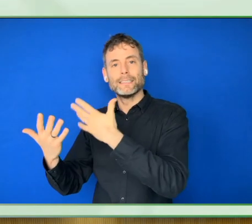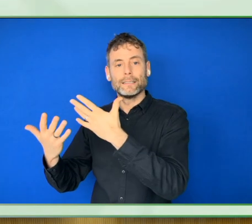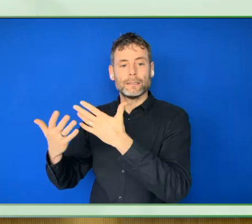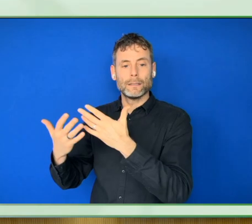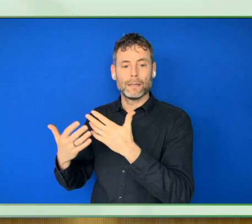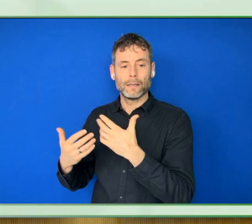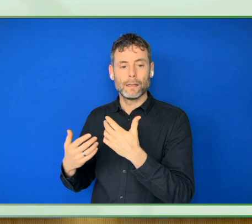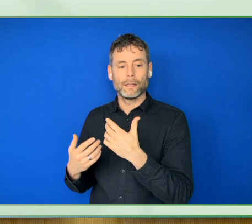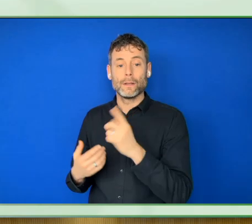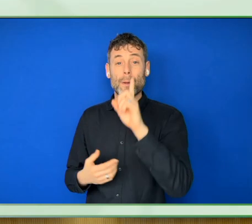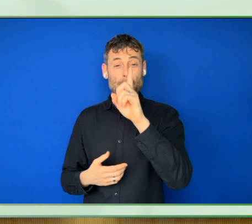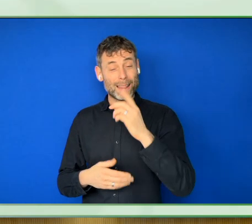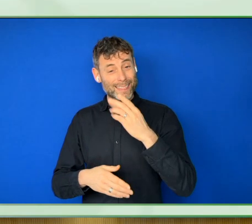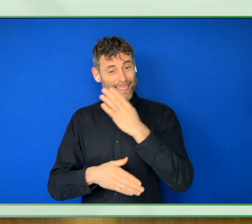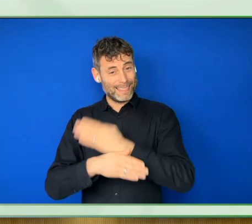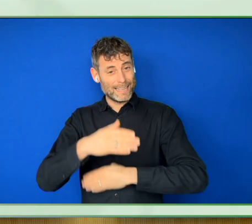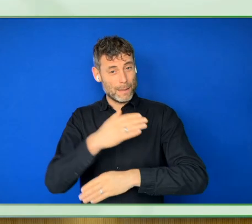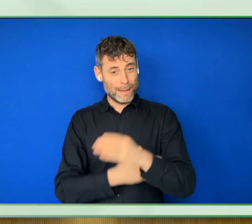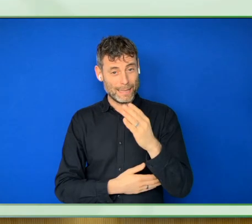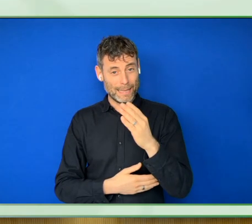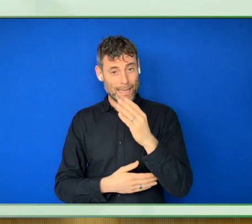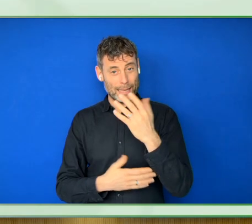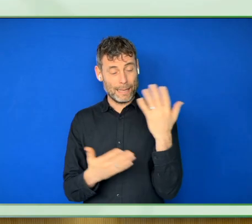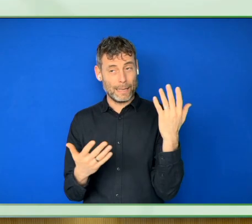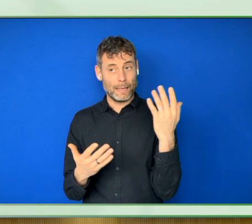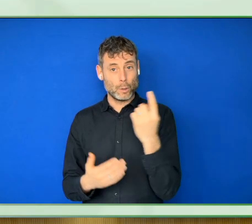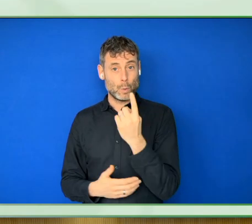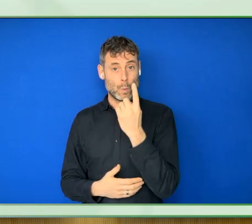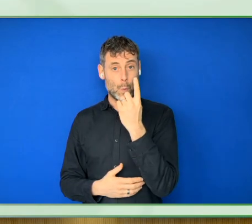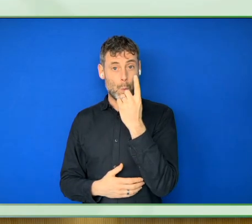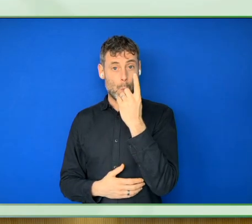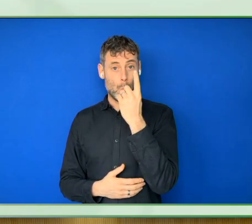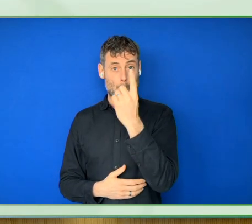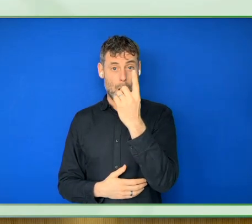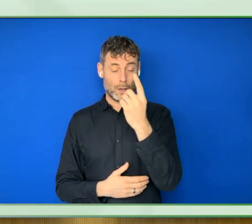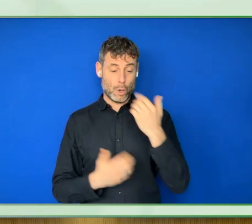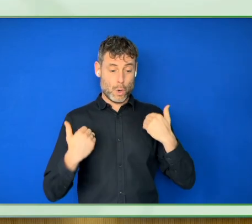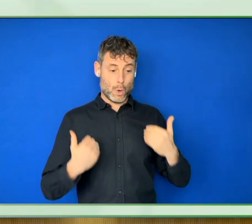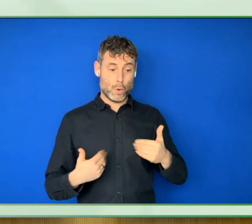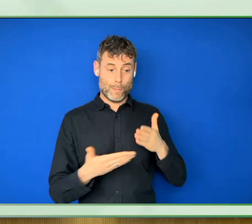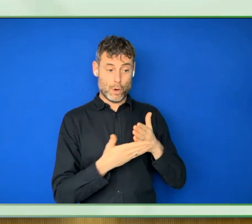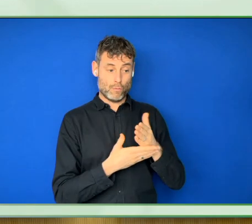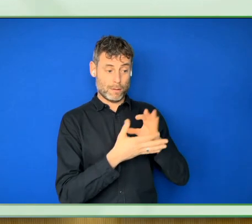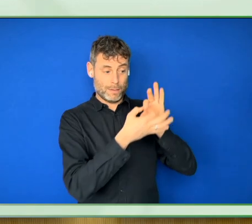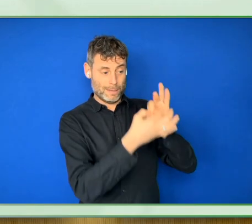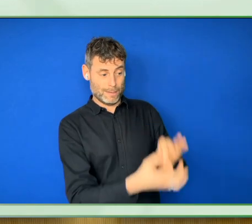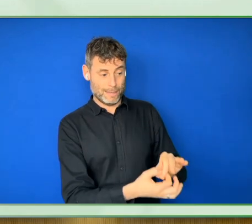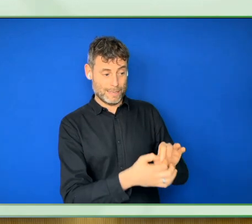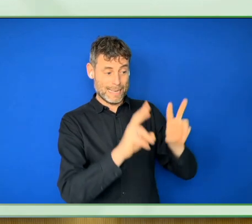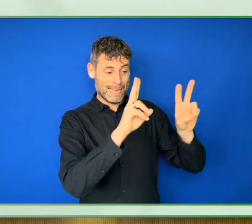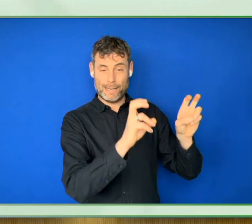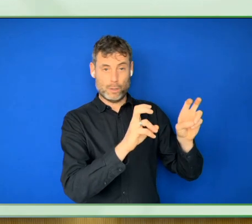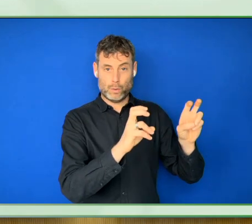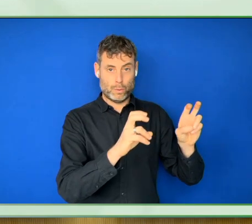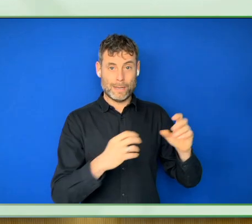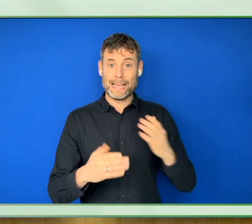cannot define it in the one single type of human rights issue. So it becomes more difficult for practitioners to